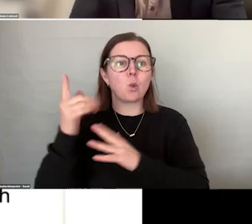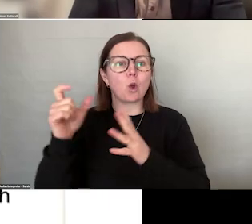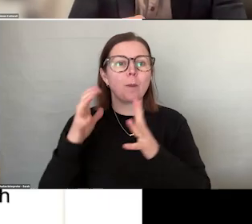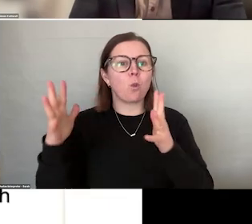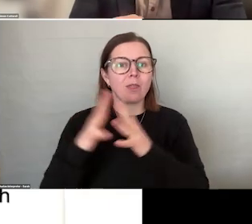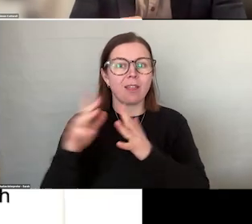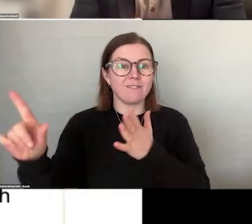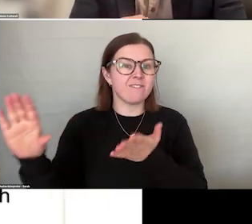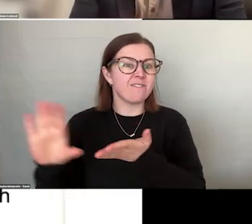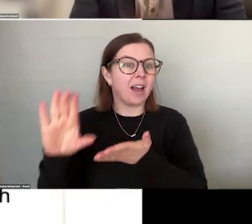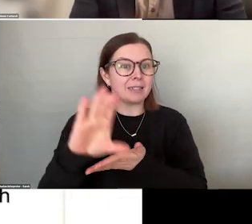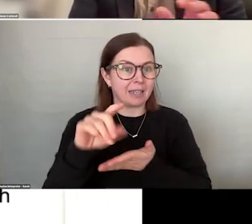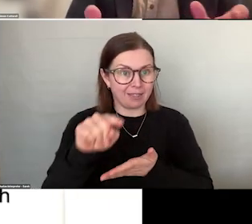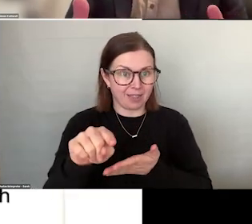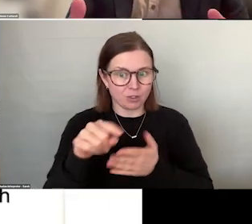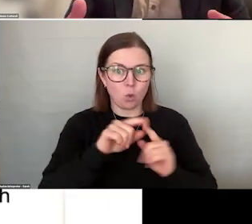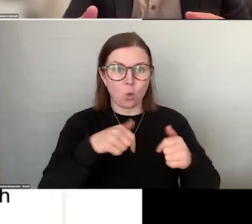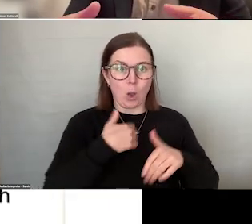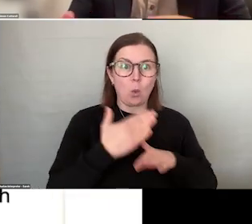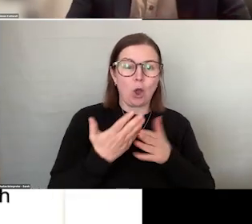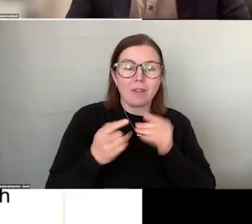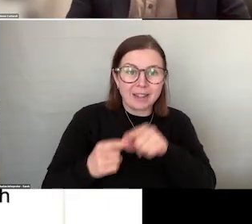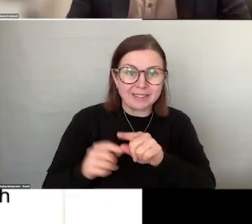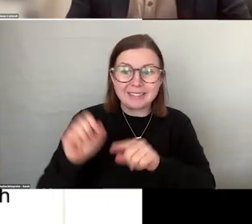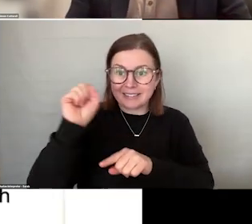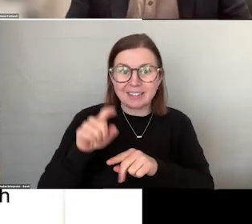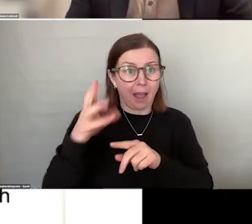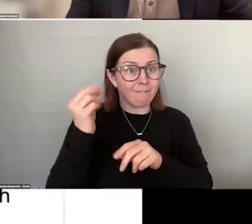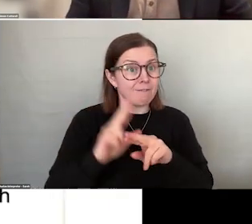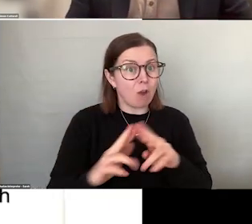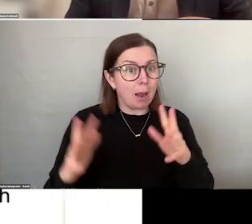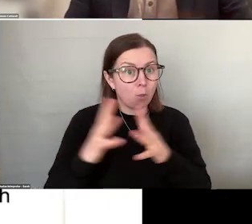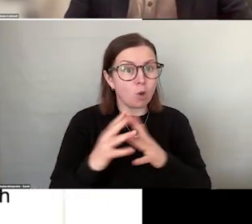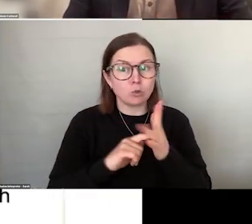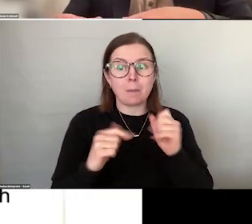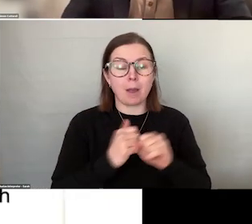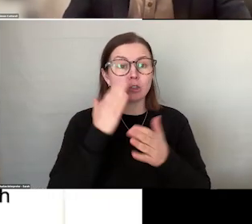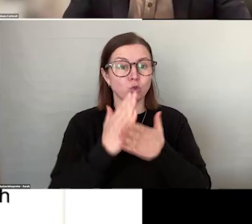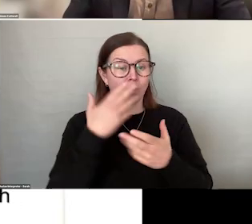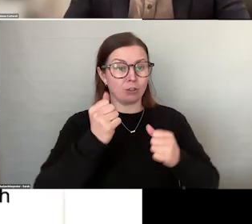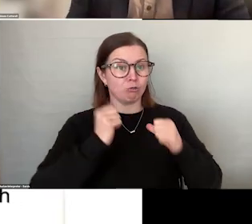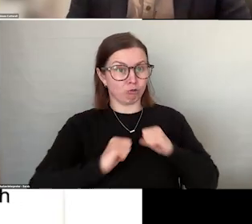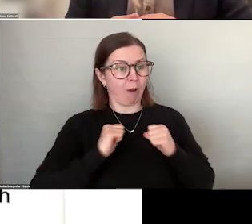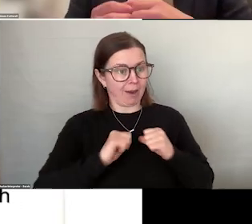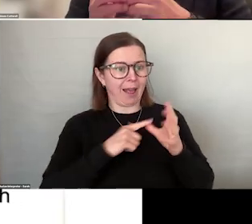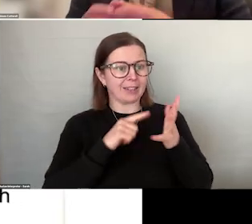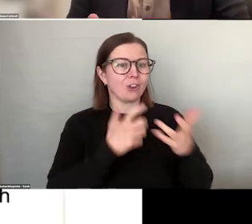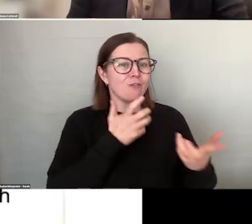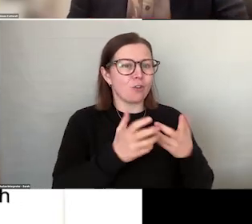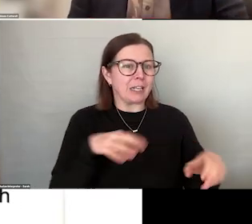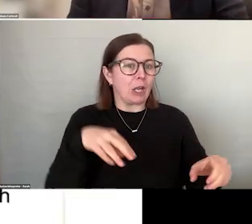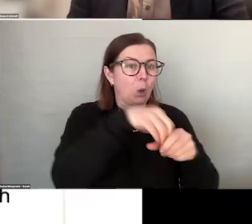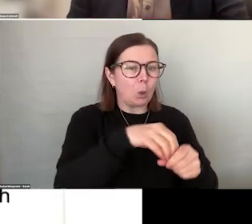developed and that the centre worked on. So there's a framework for making sure that training is available at universities, but we